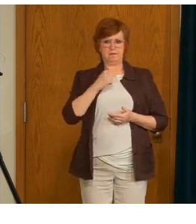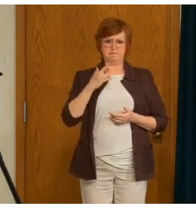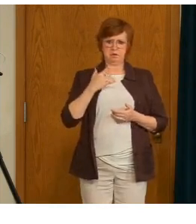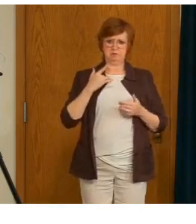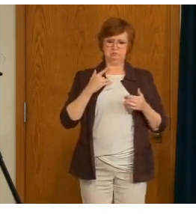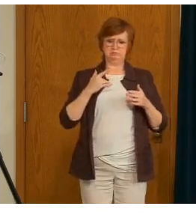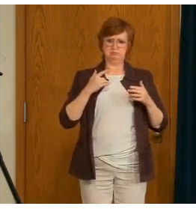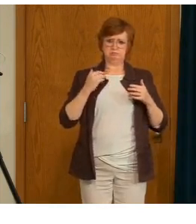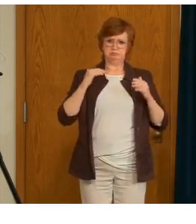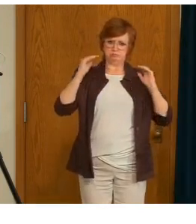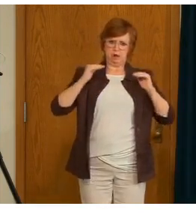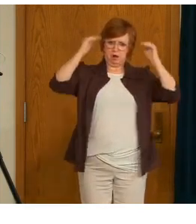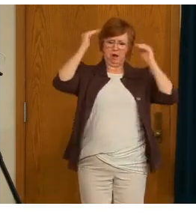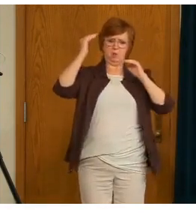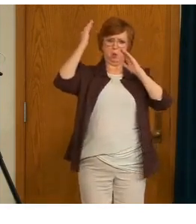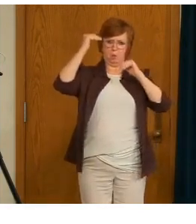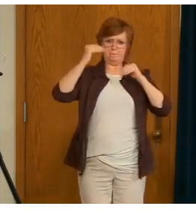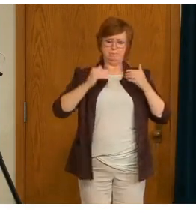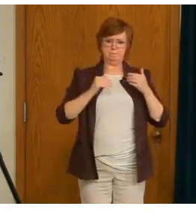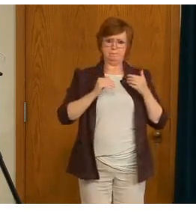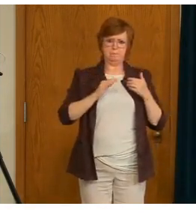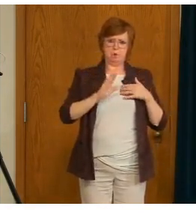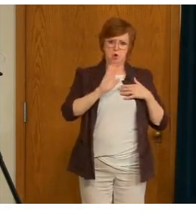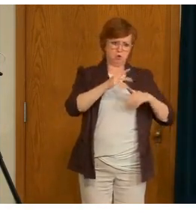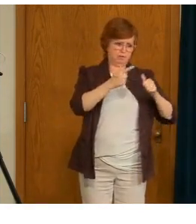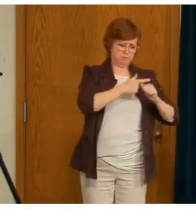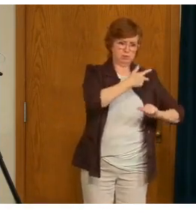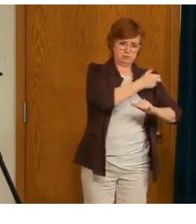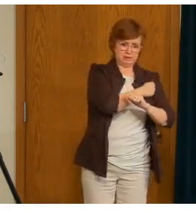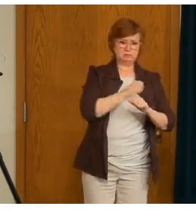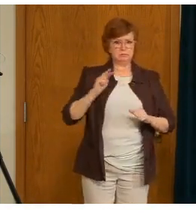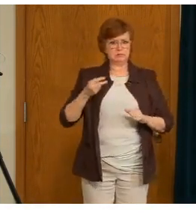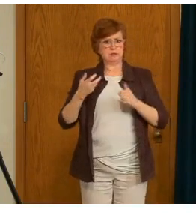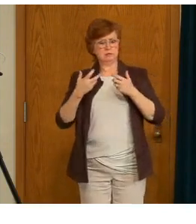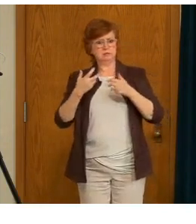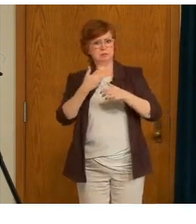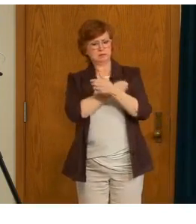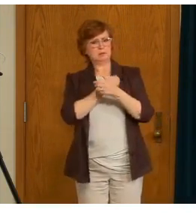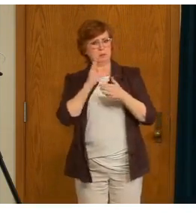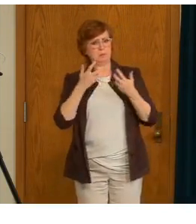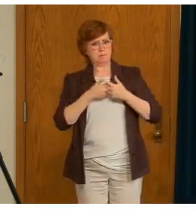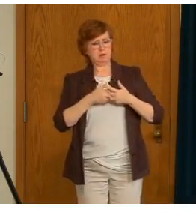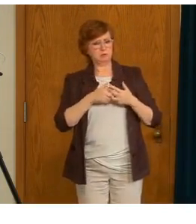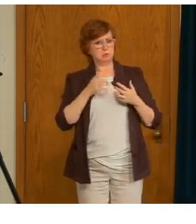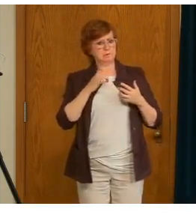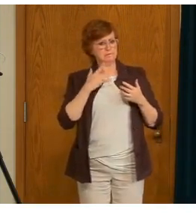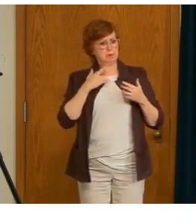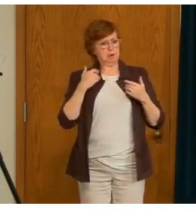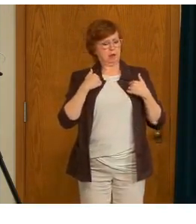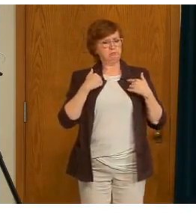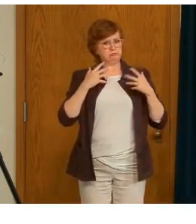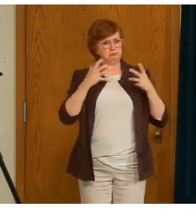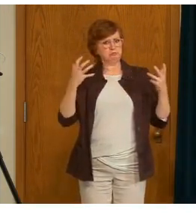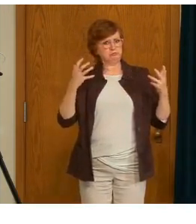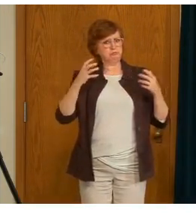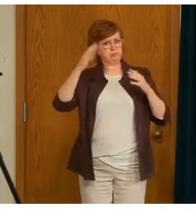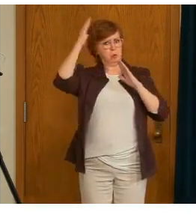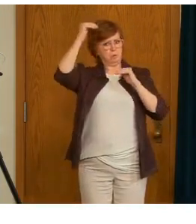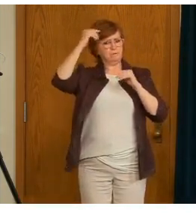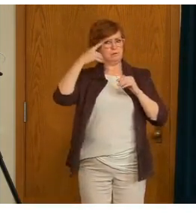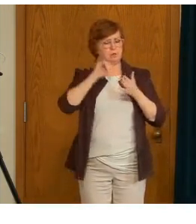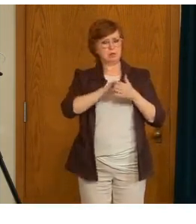second vaccine. If there is something wrong with a shipment or something is delayed, then we'll make that assessment at that time. I